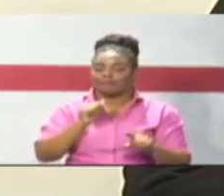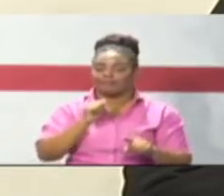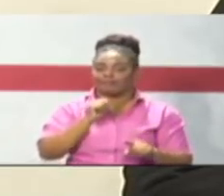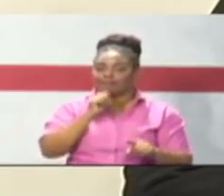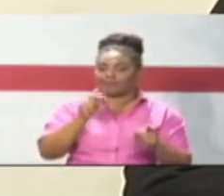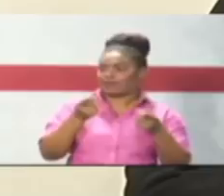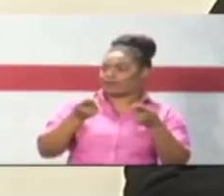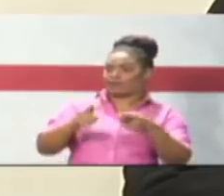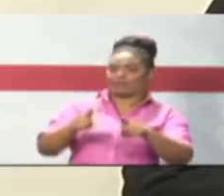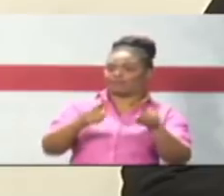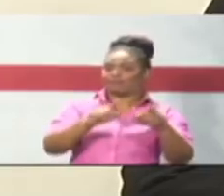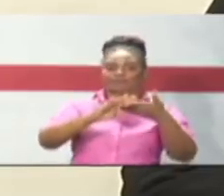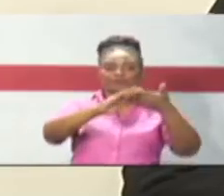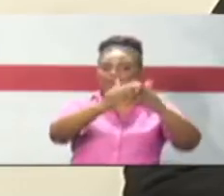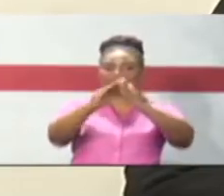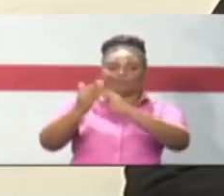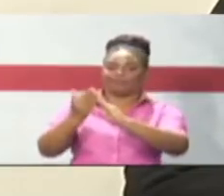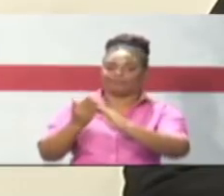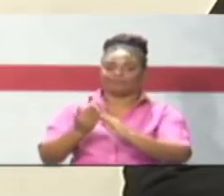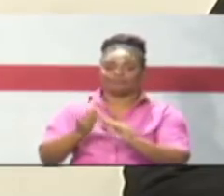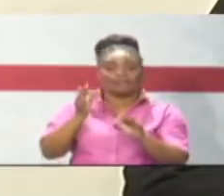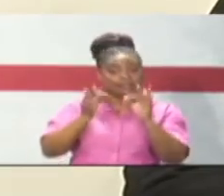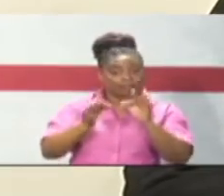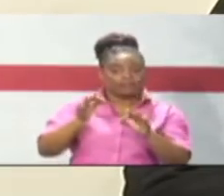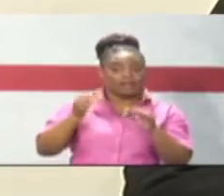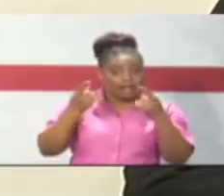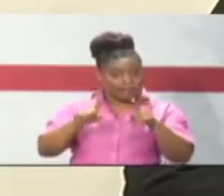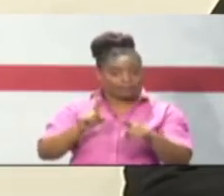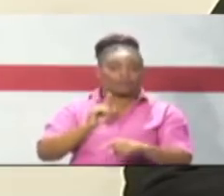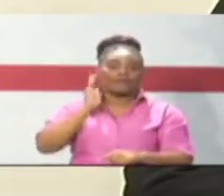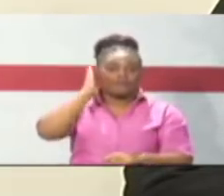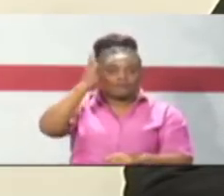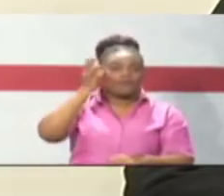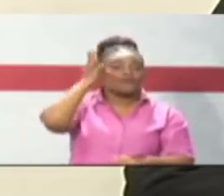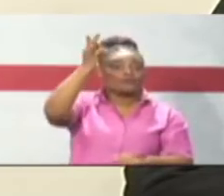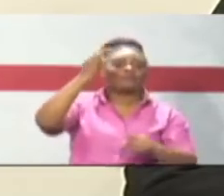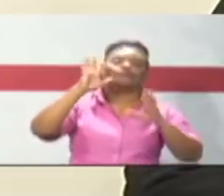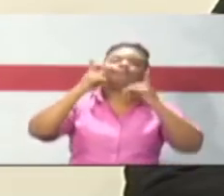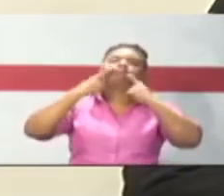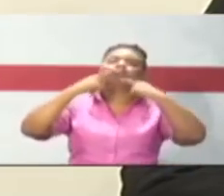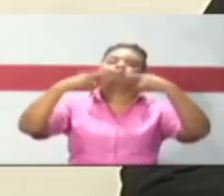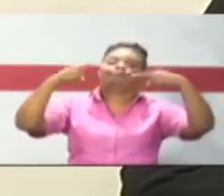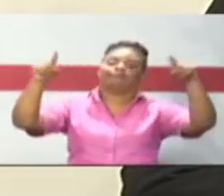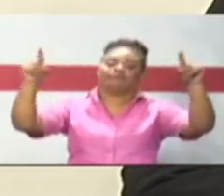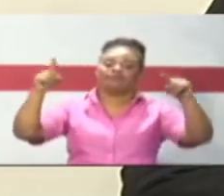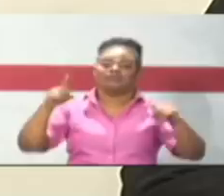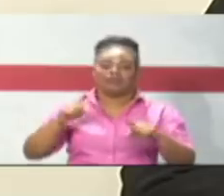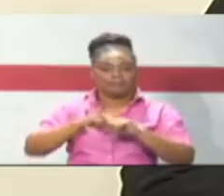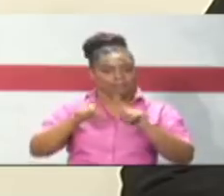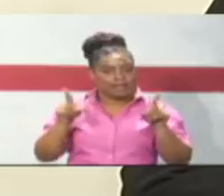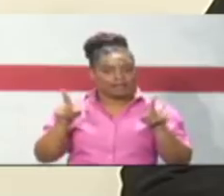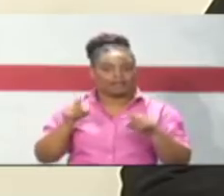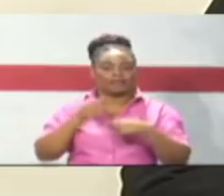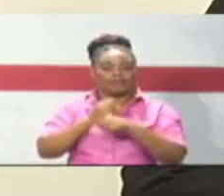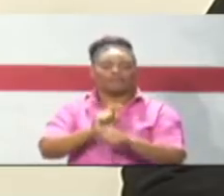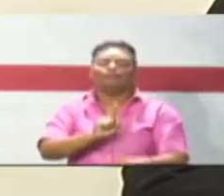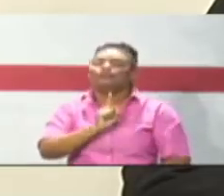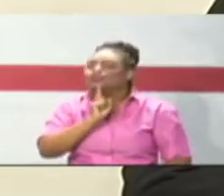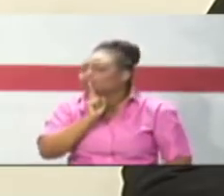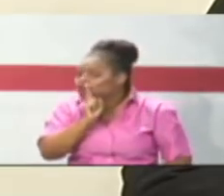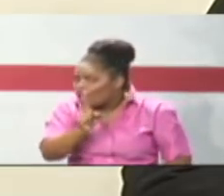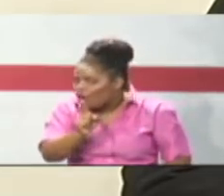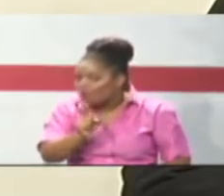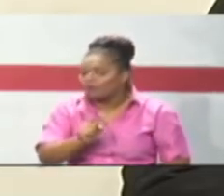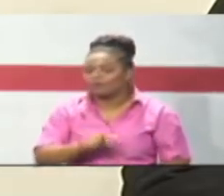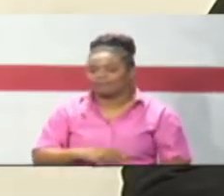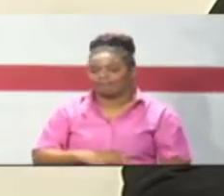travel link, we will make that announcement. But we want to make sure that we keep that from happening for as long as possible. And one of the ways